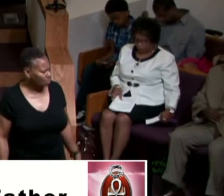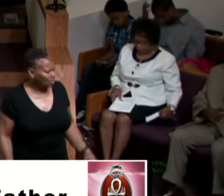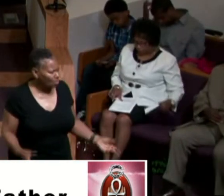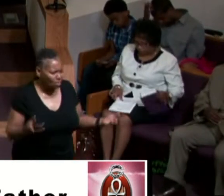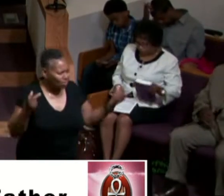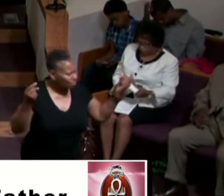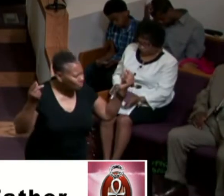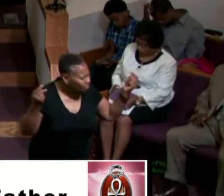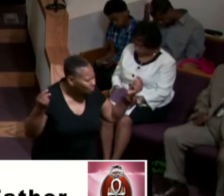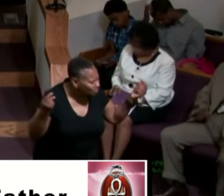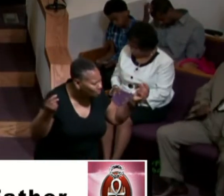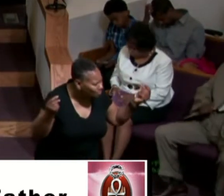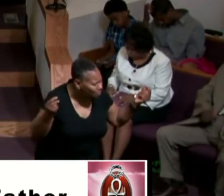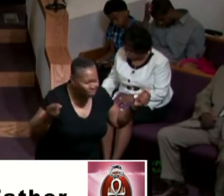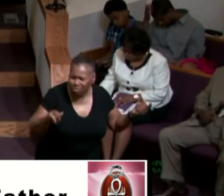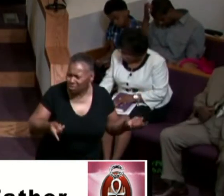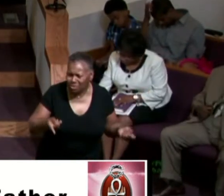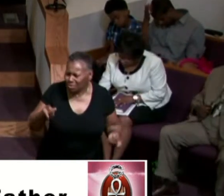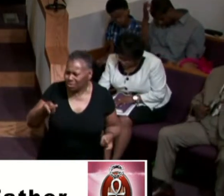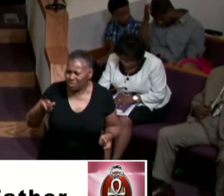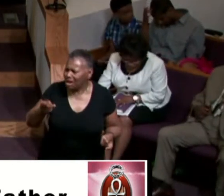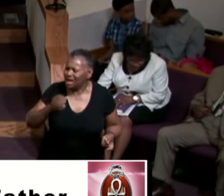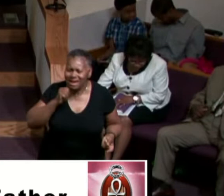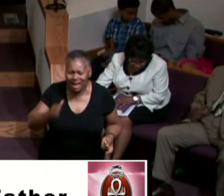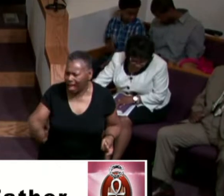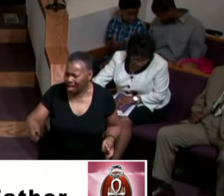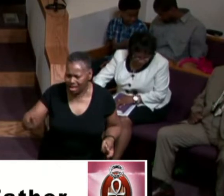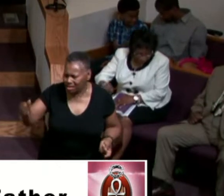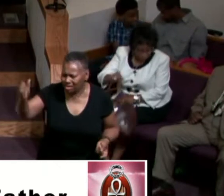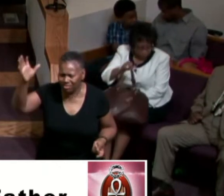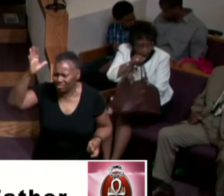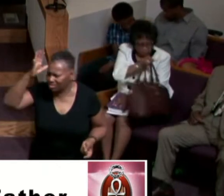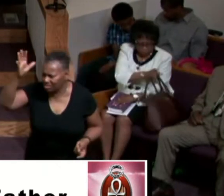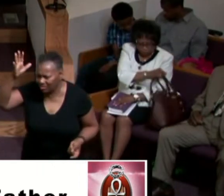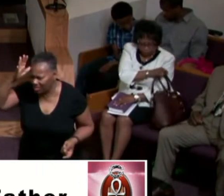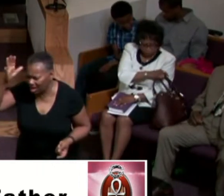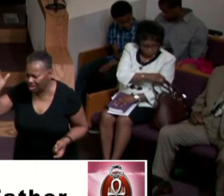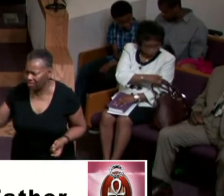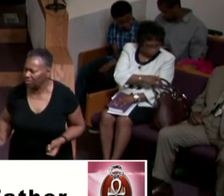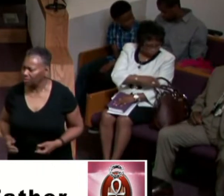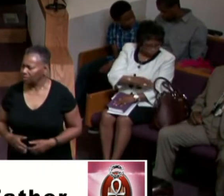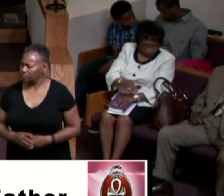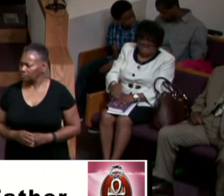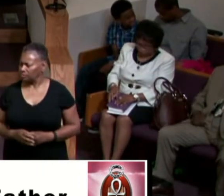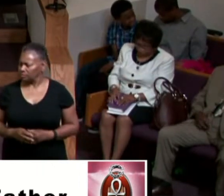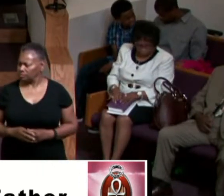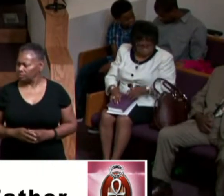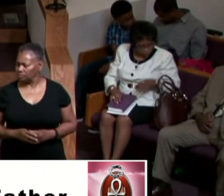What do you do when you are not the father?